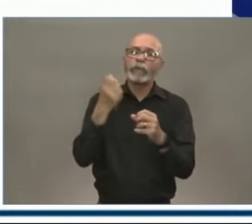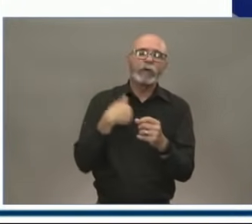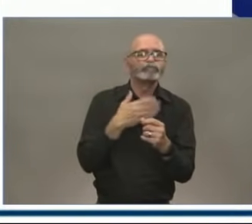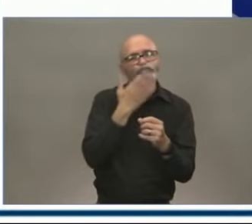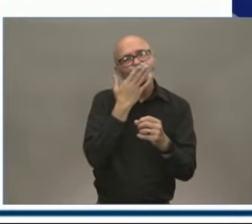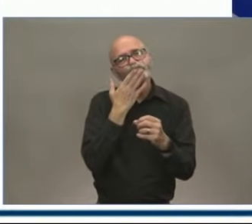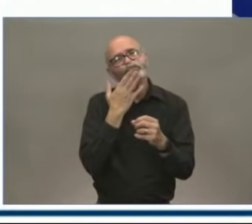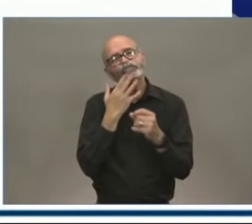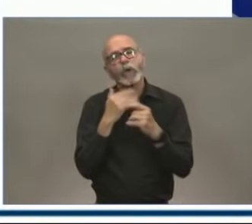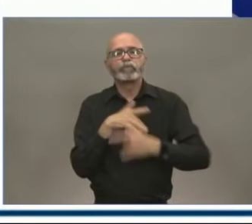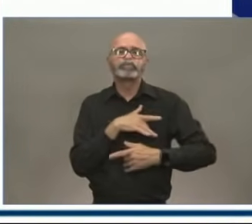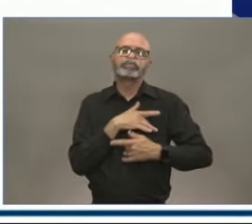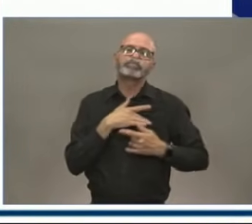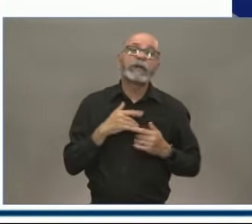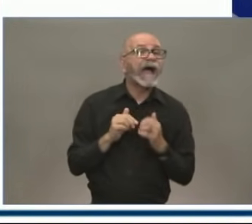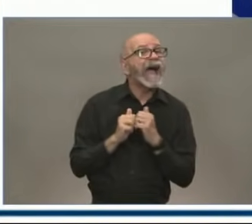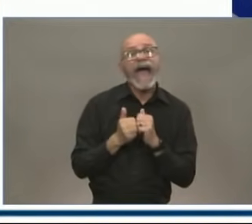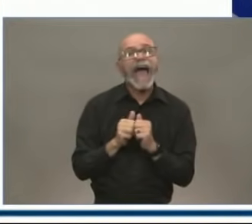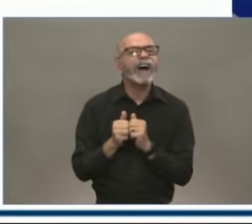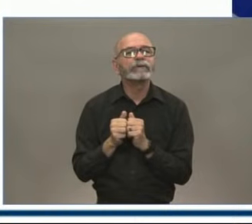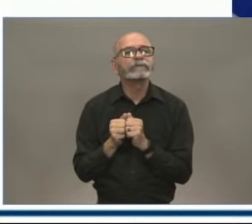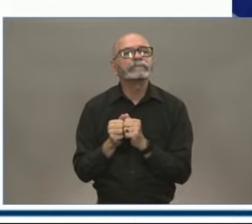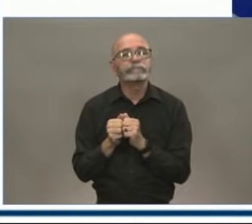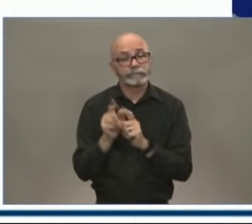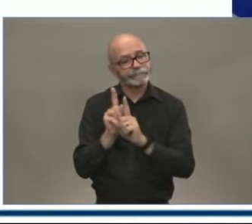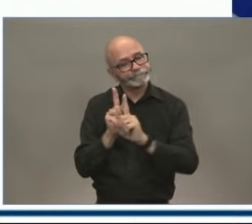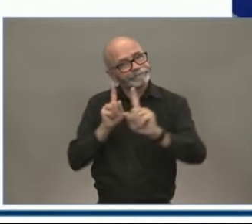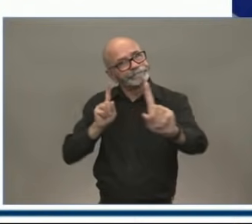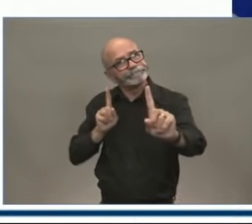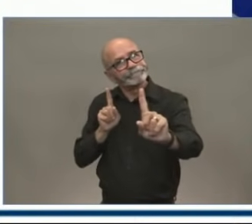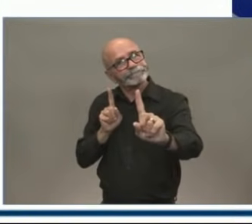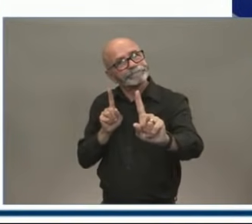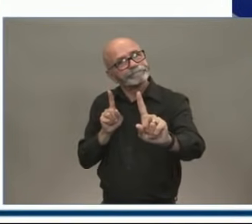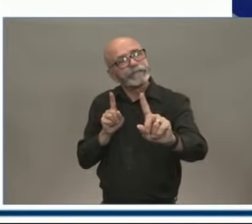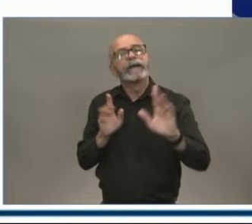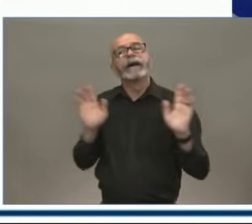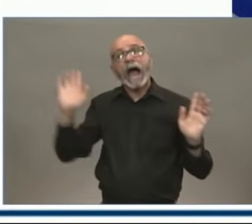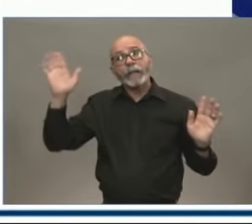So show your neighbor you care, but please do it 6 feet away